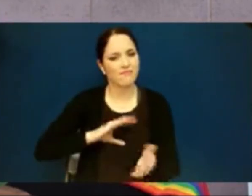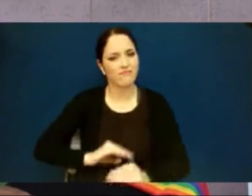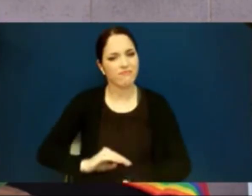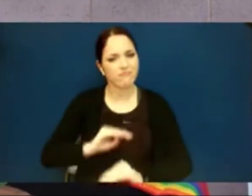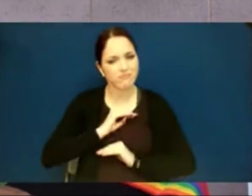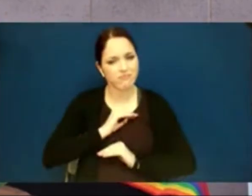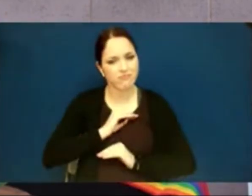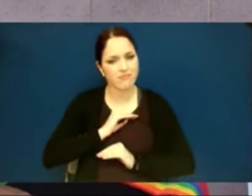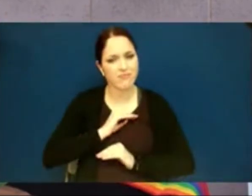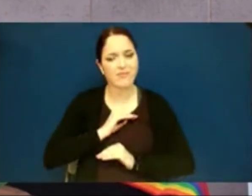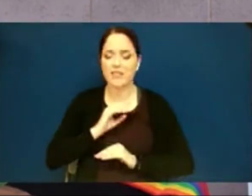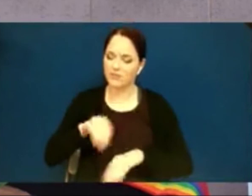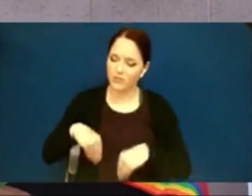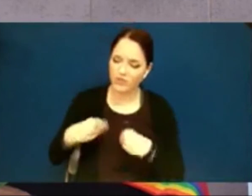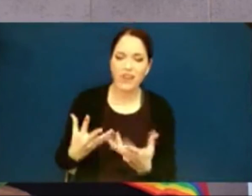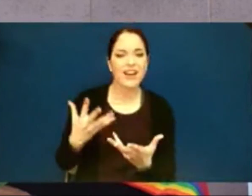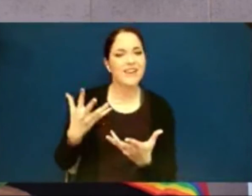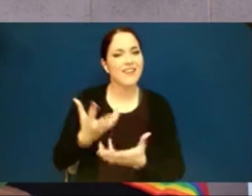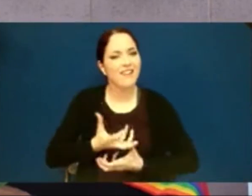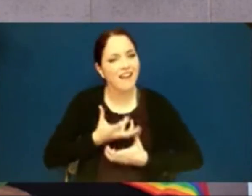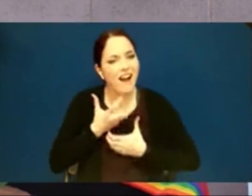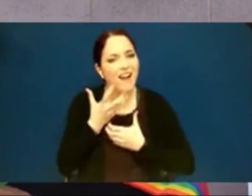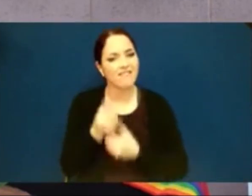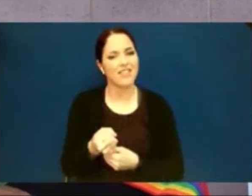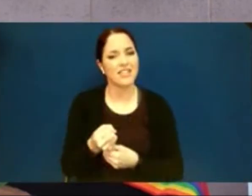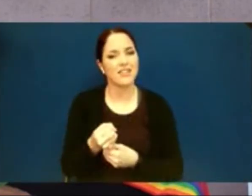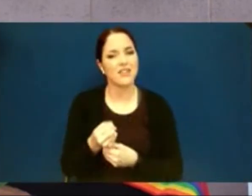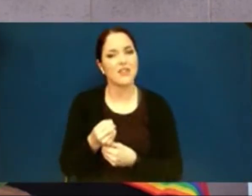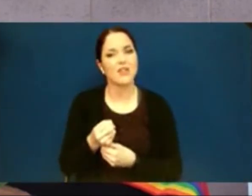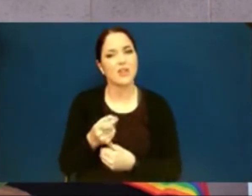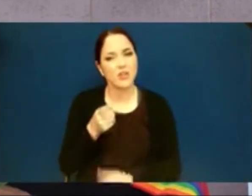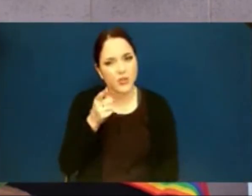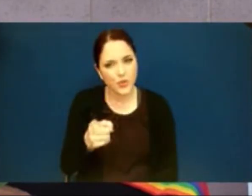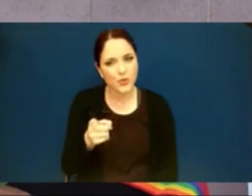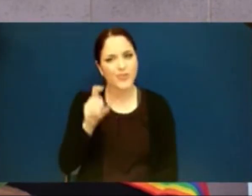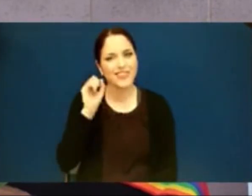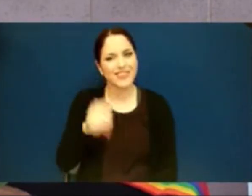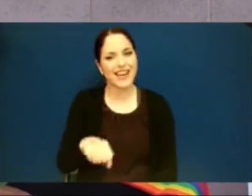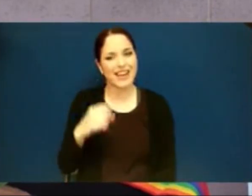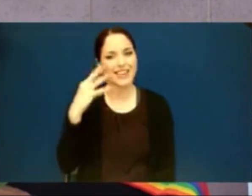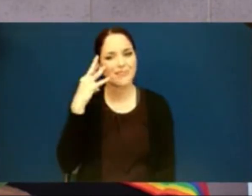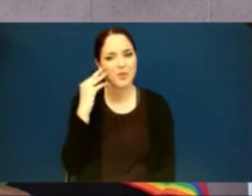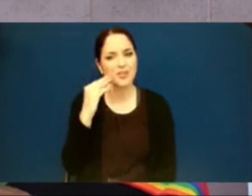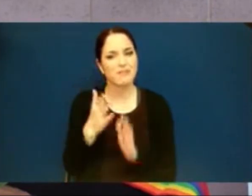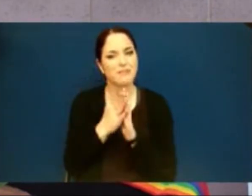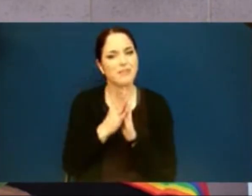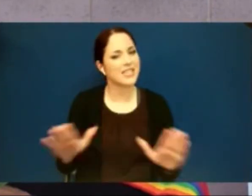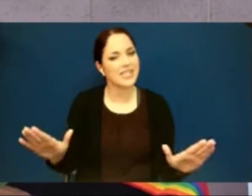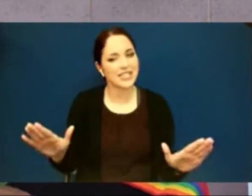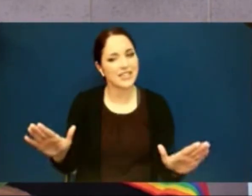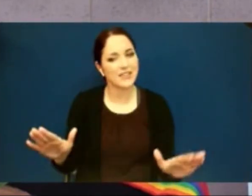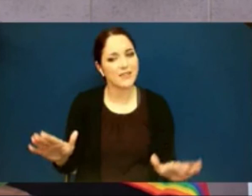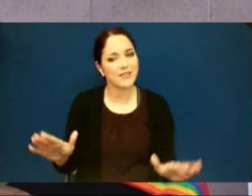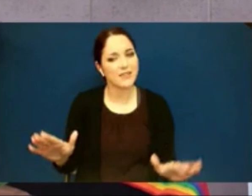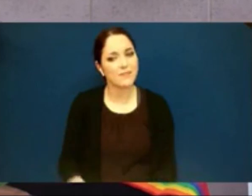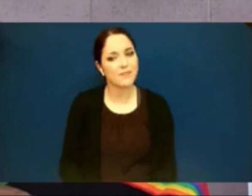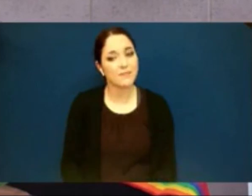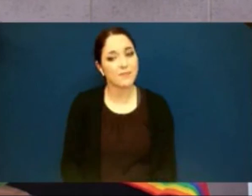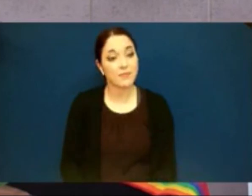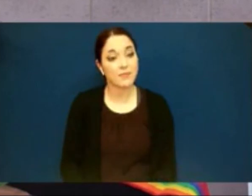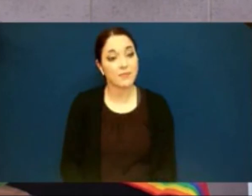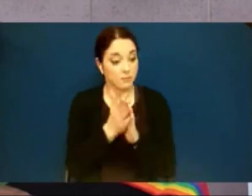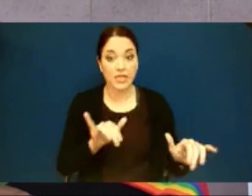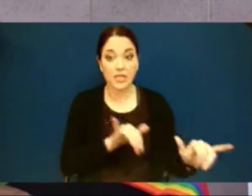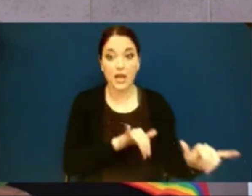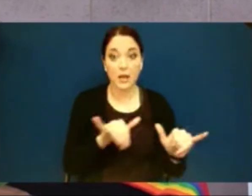confidence. Your name is peace. Peace, not as the world gives,